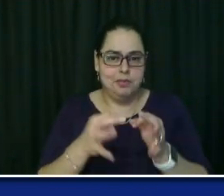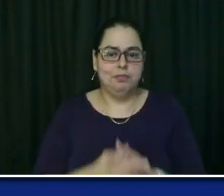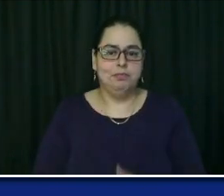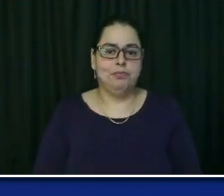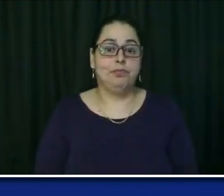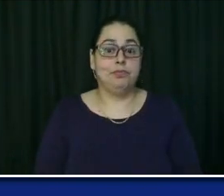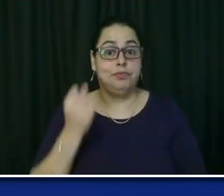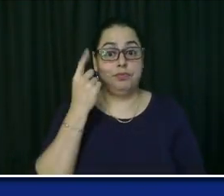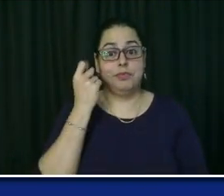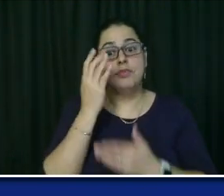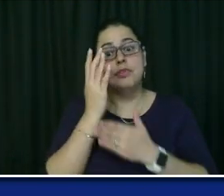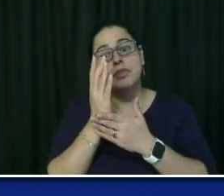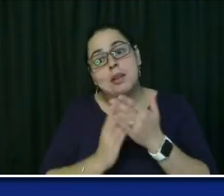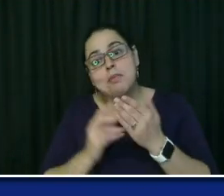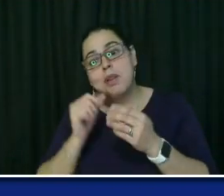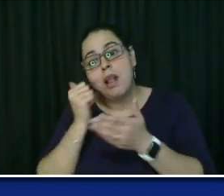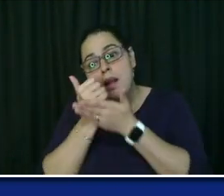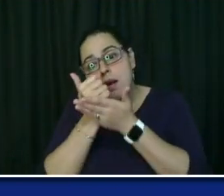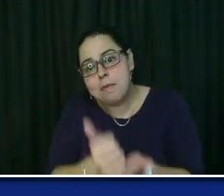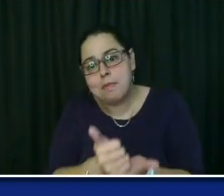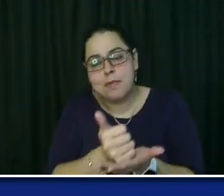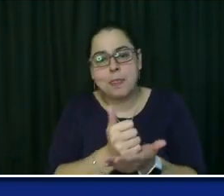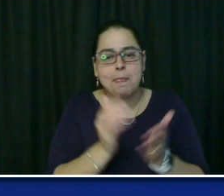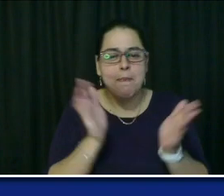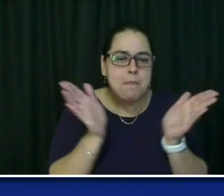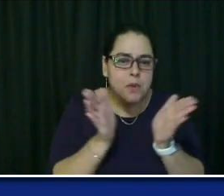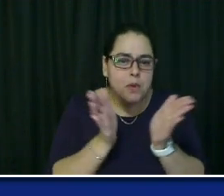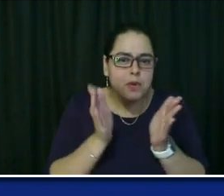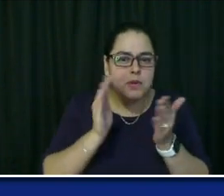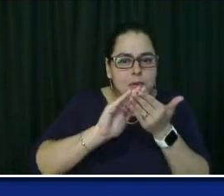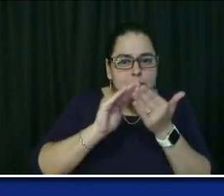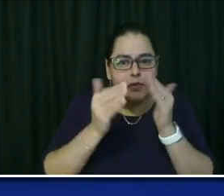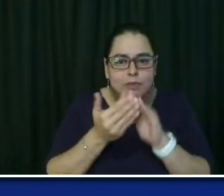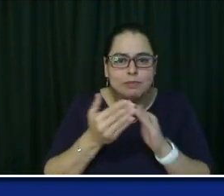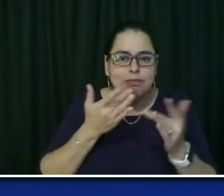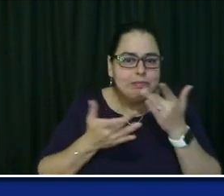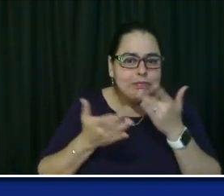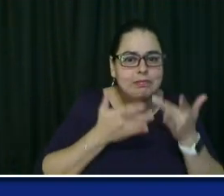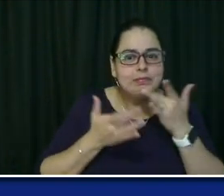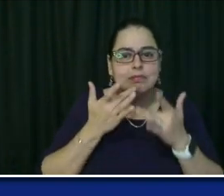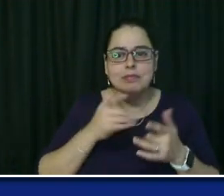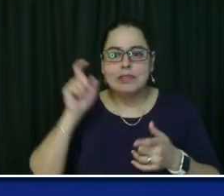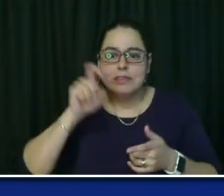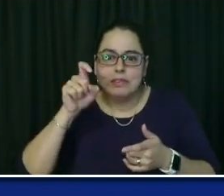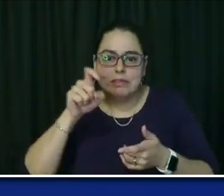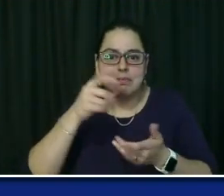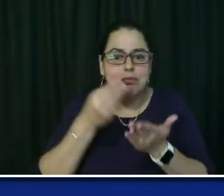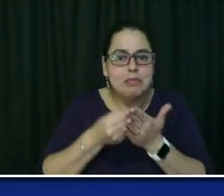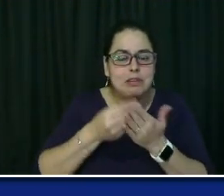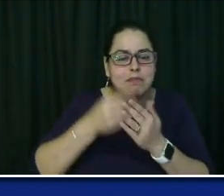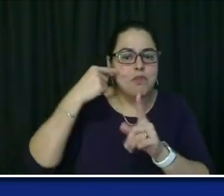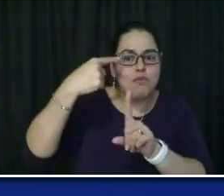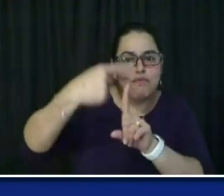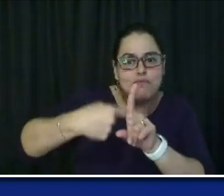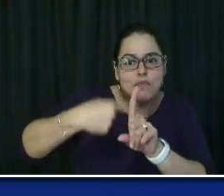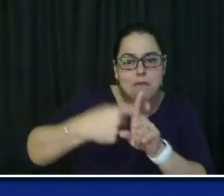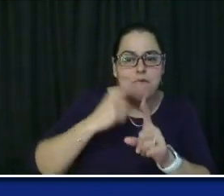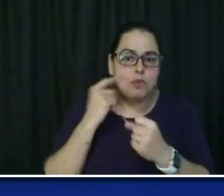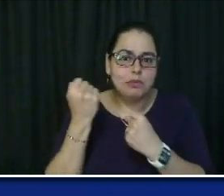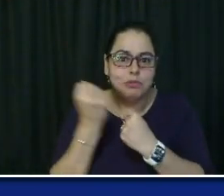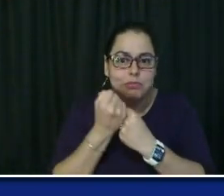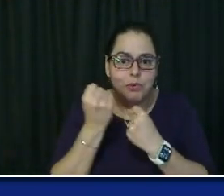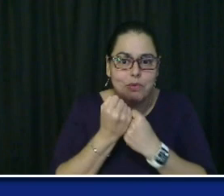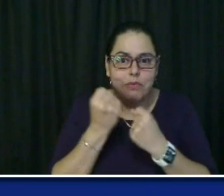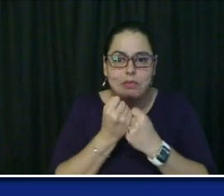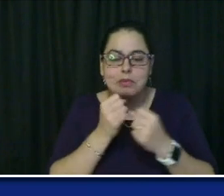communities, which are the smaller communities of Westchester County, and that money is funded through separate HUD funds. Elmsford is one of those communities, has benefited from